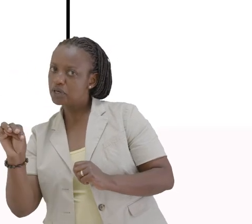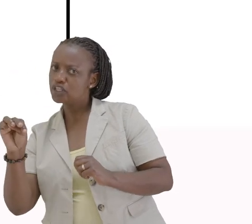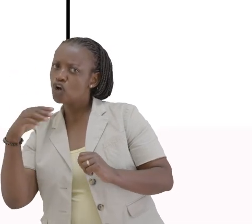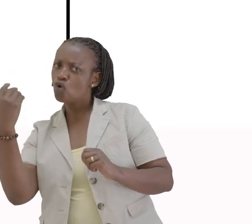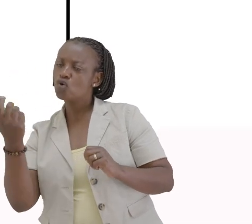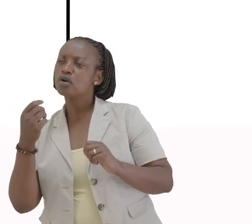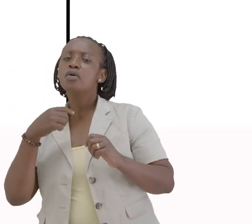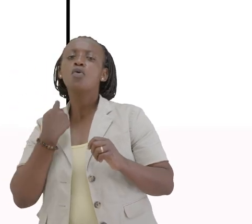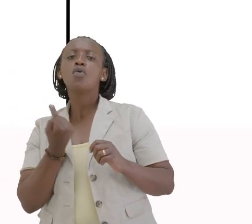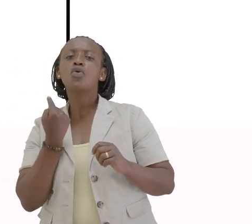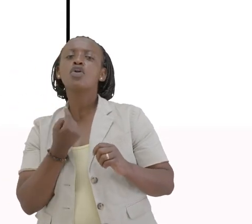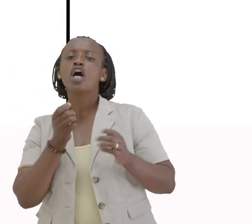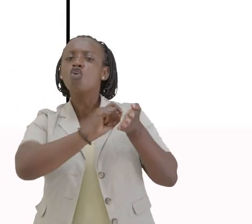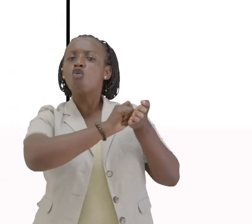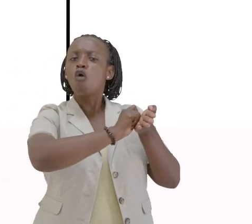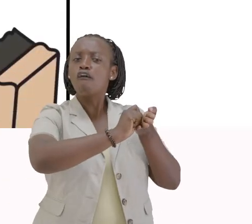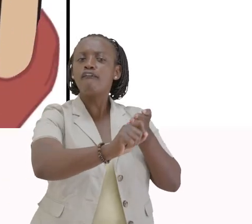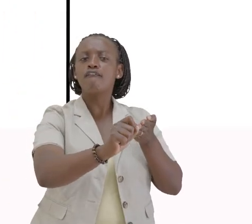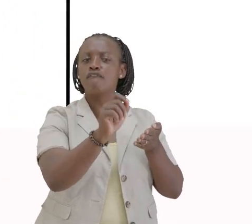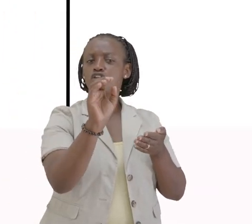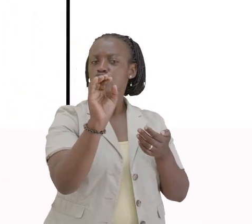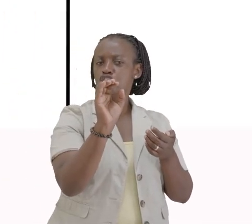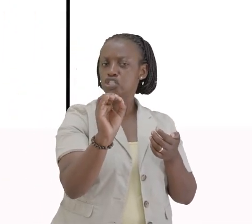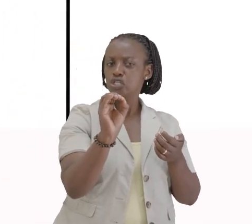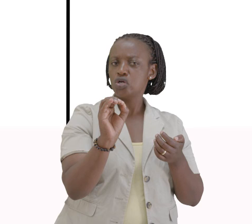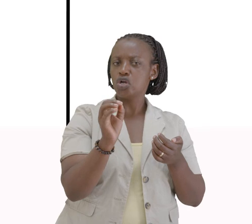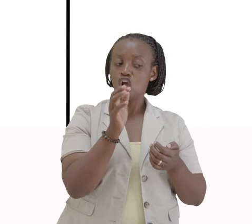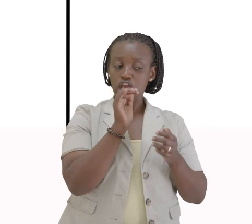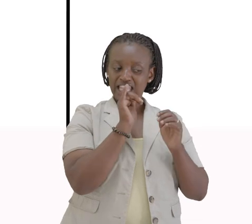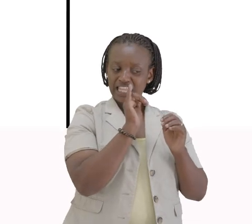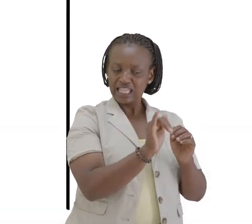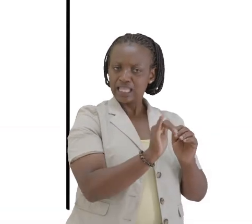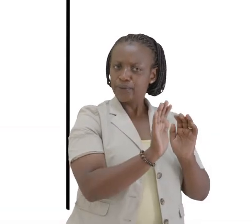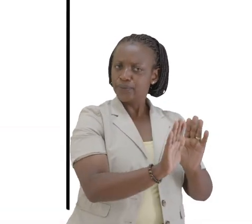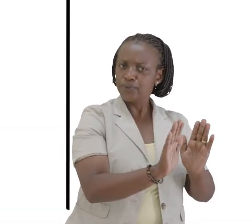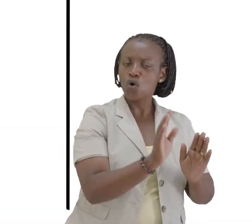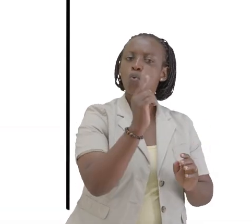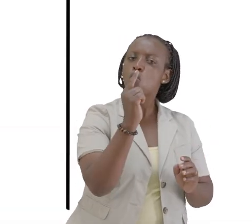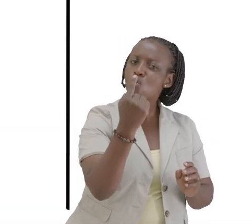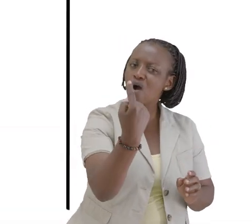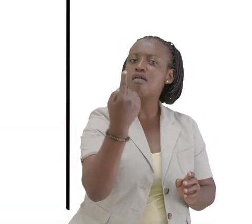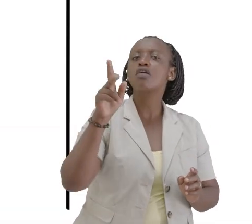1 kilometer, I am going to remove zeros and remain with